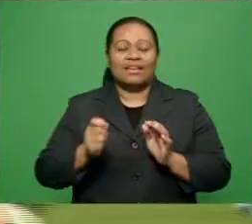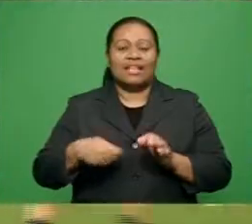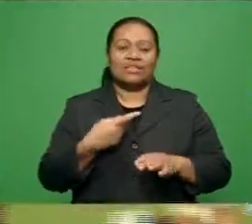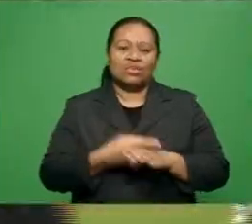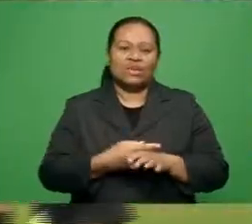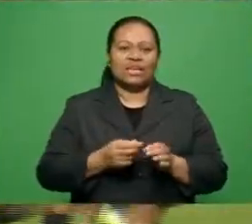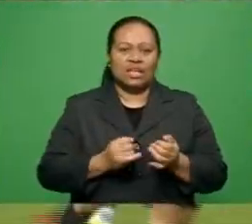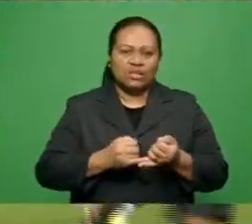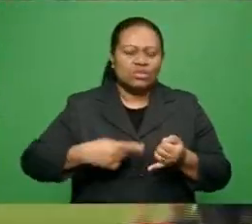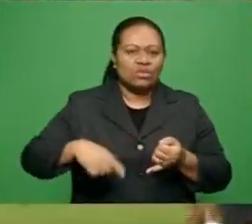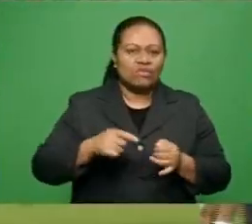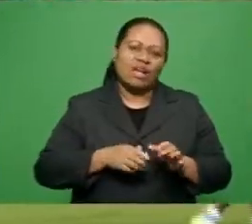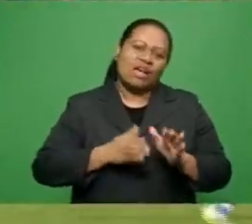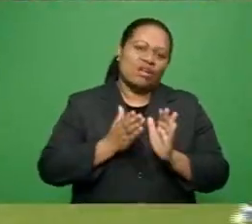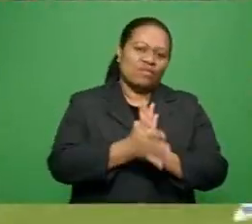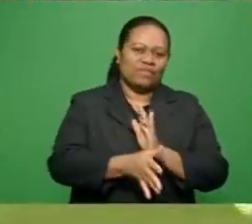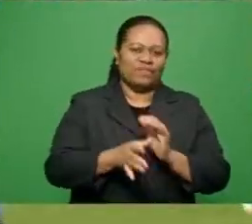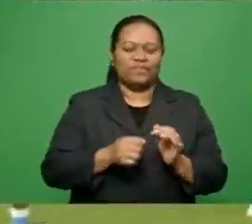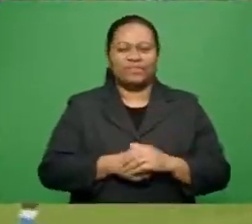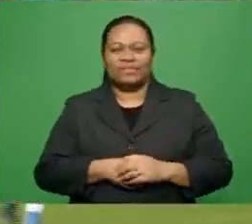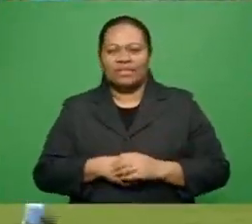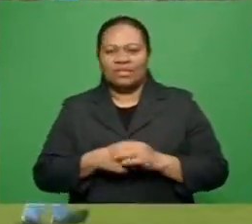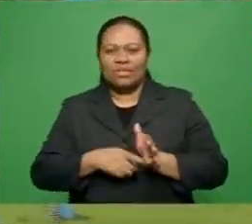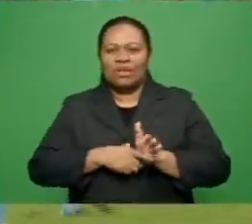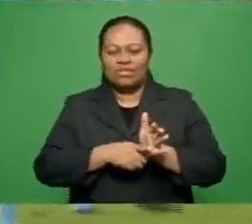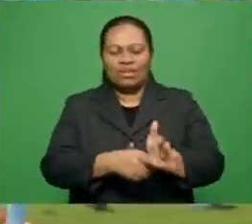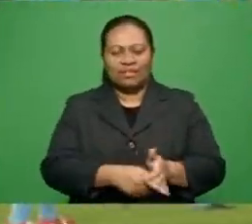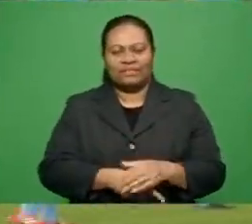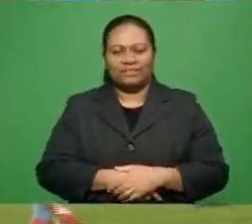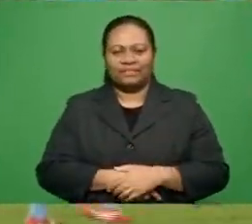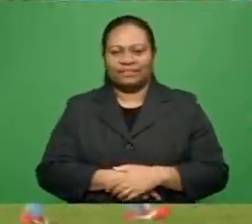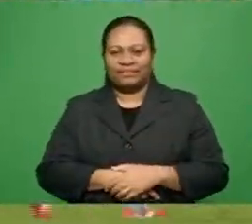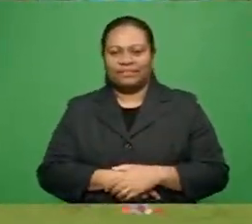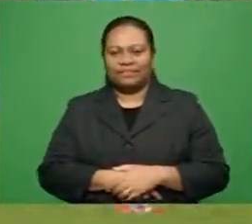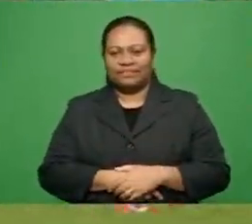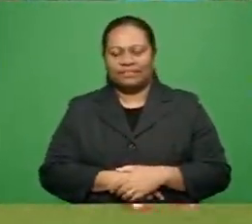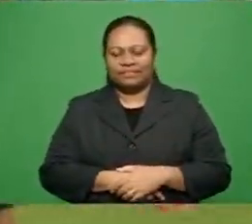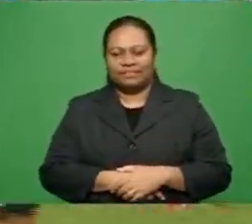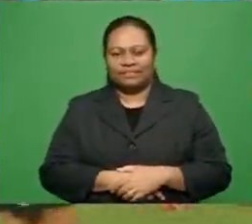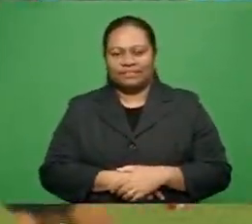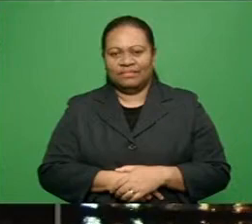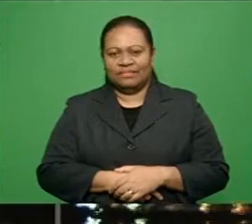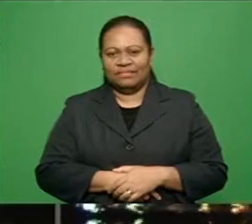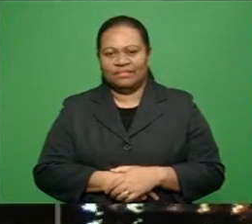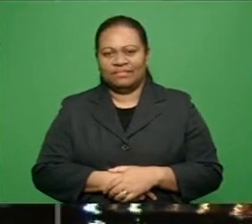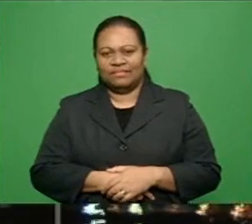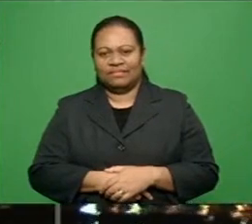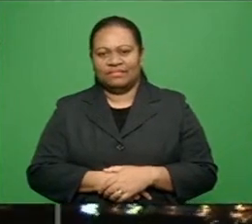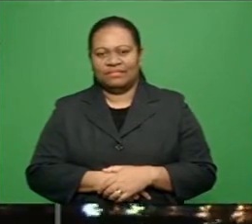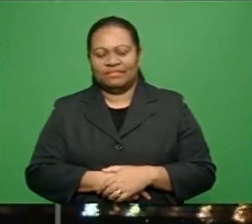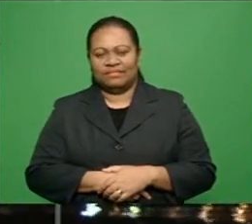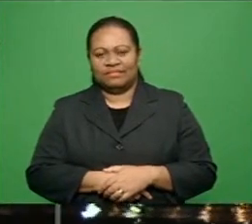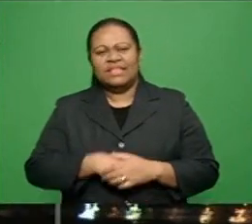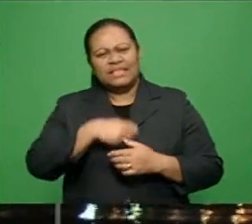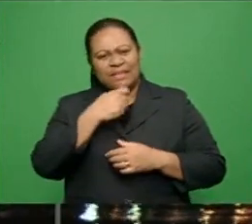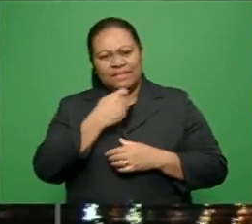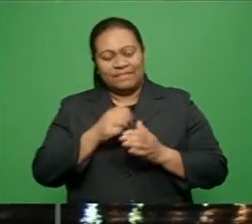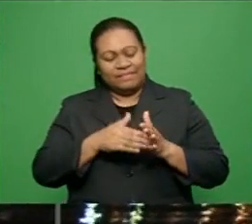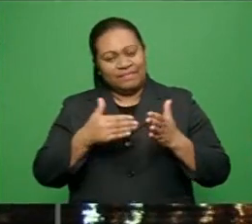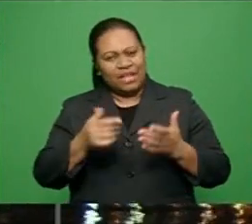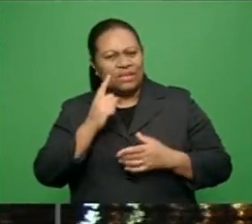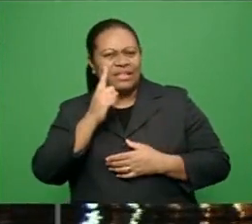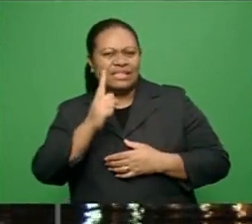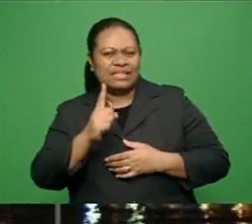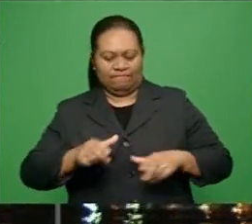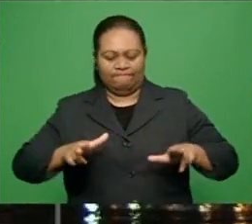while Suva travels to Churchill Park to tackle Lautoka. Aquila Dhama, FBC Sports. Just a few weeks after sealing